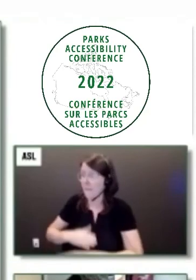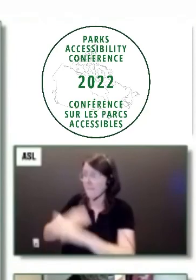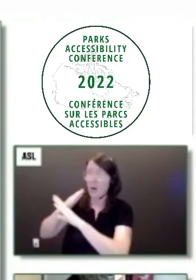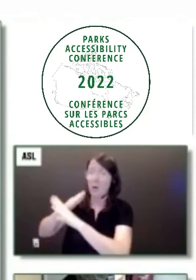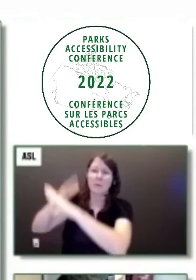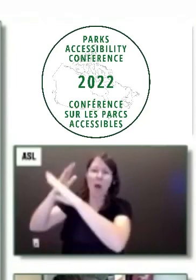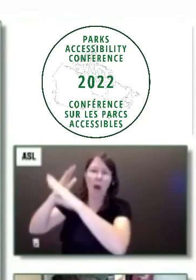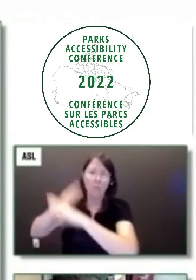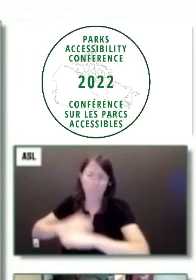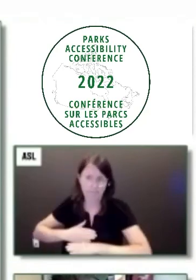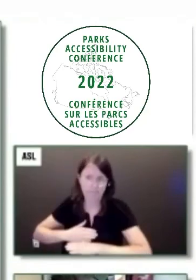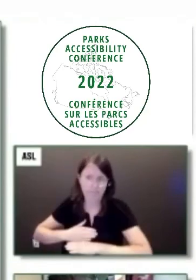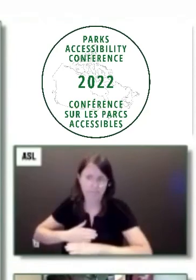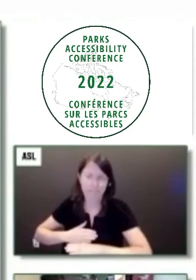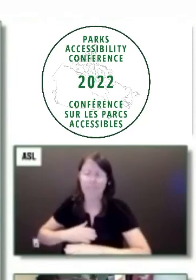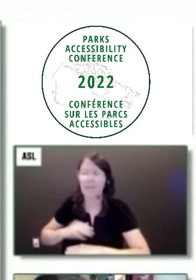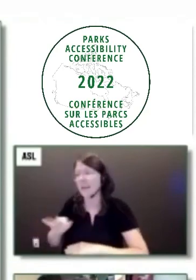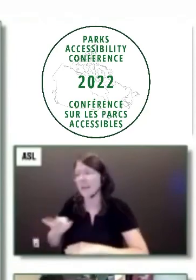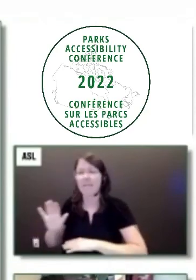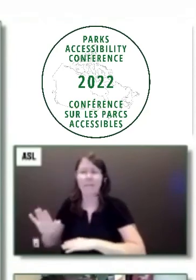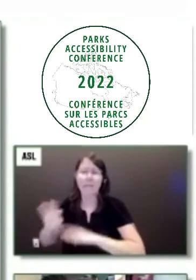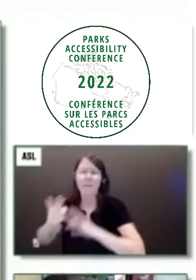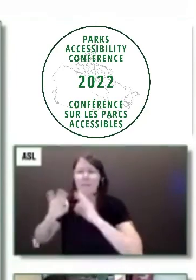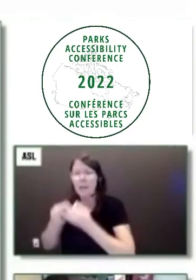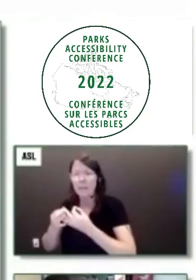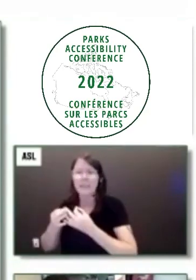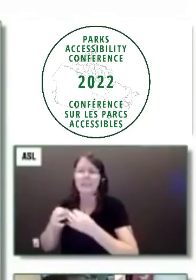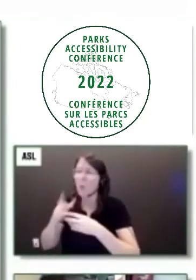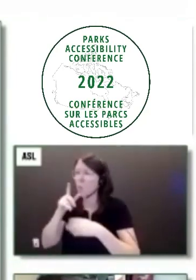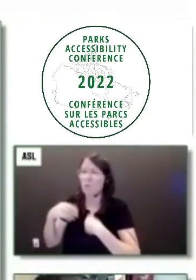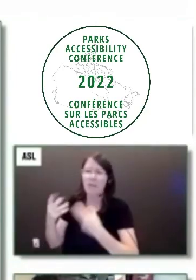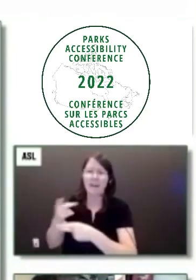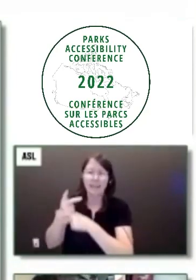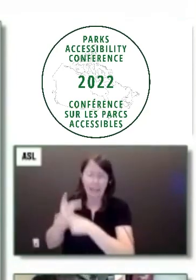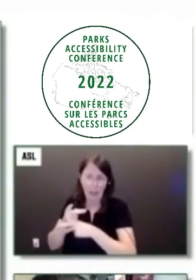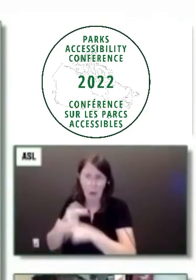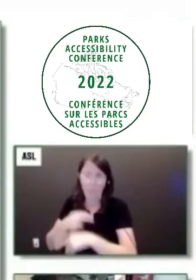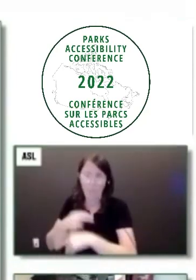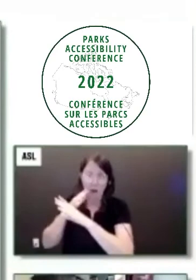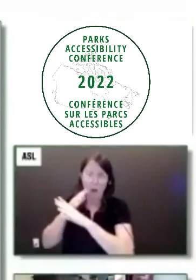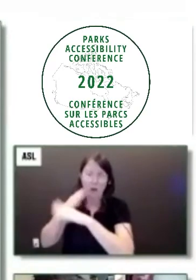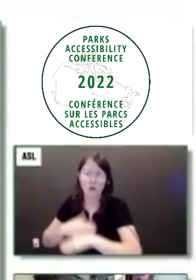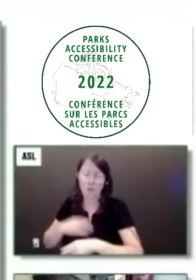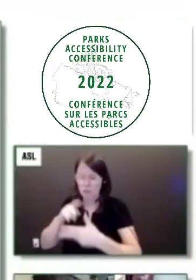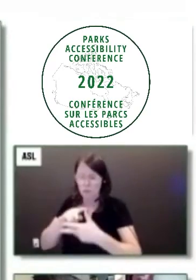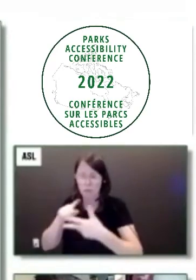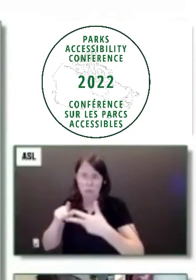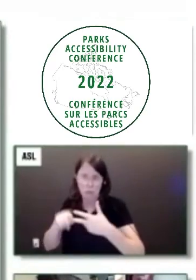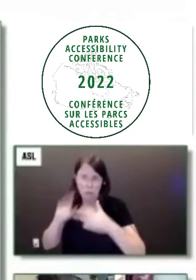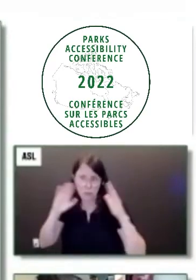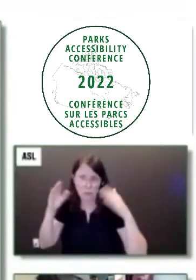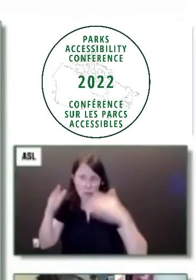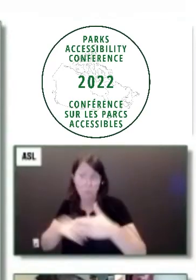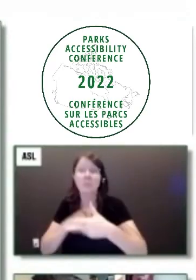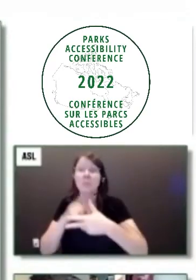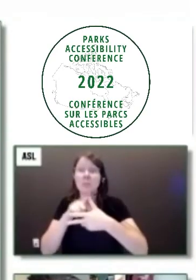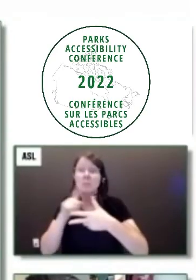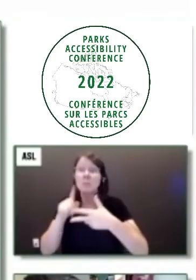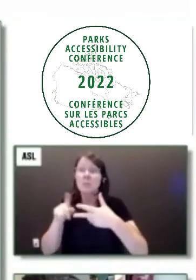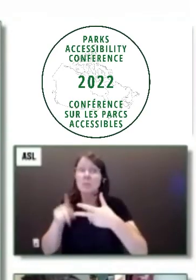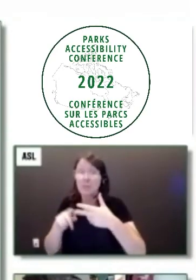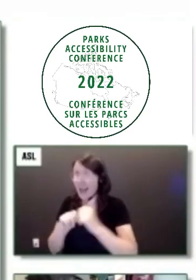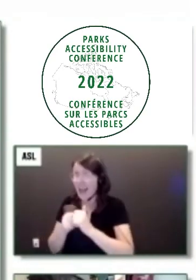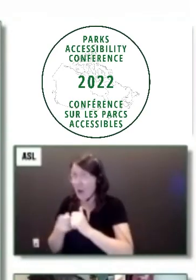families and potentially their caregivers. Next slide. So the first of these pathways